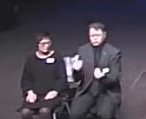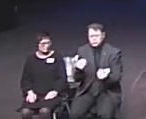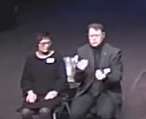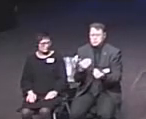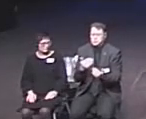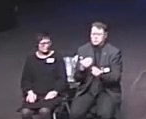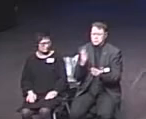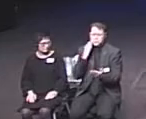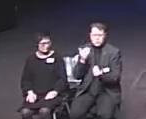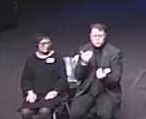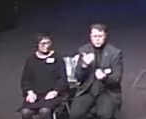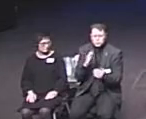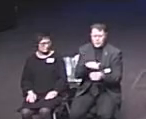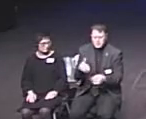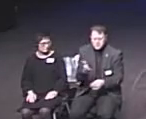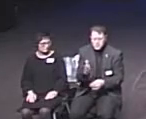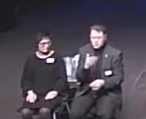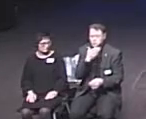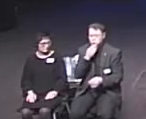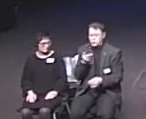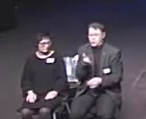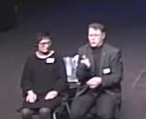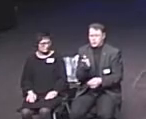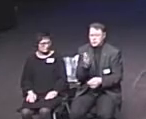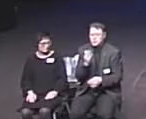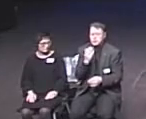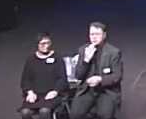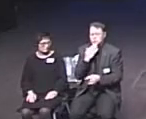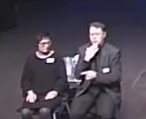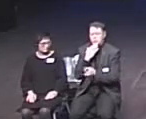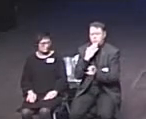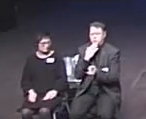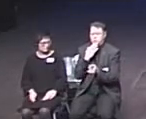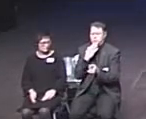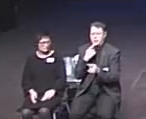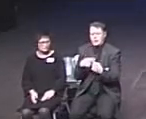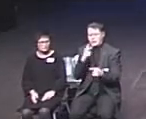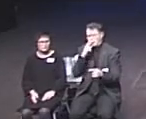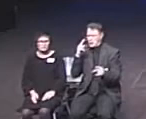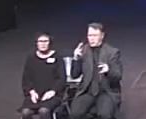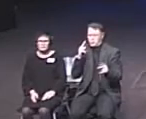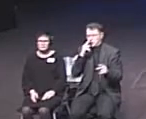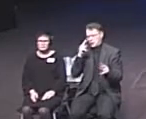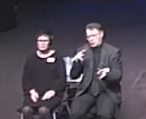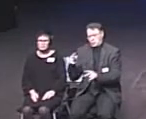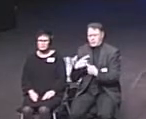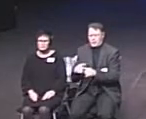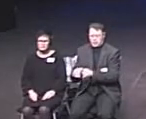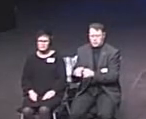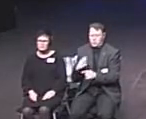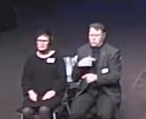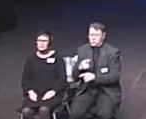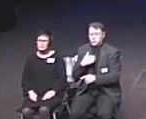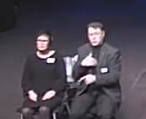with reaching out to children and young people with different kind of aspects that want them to